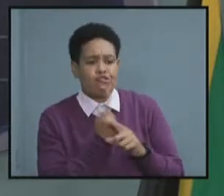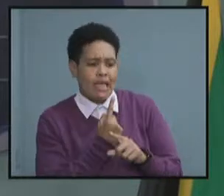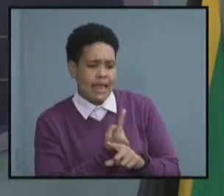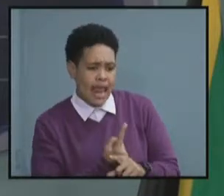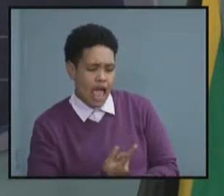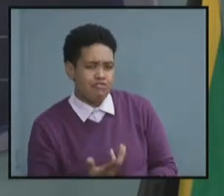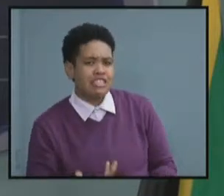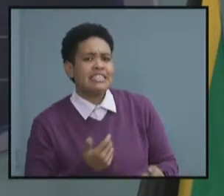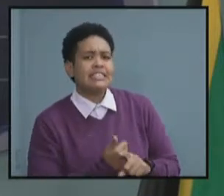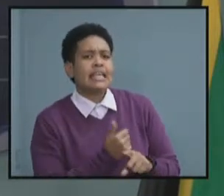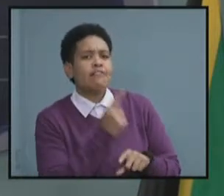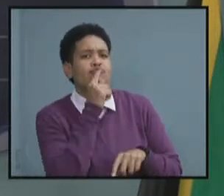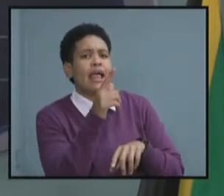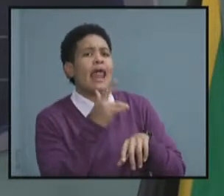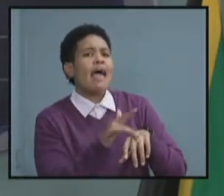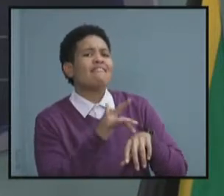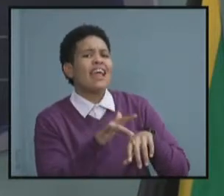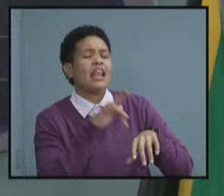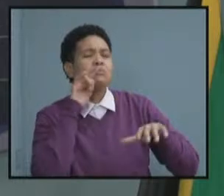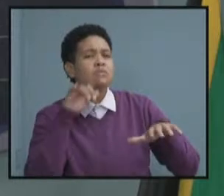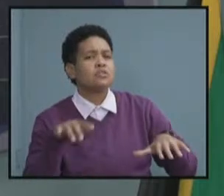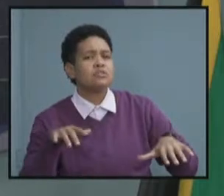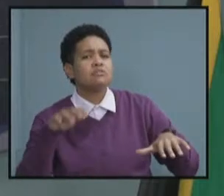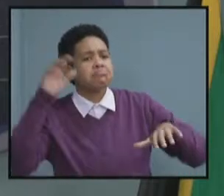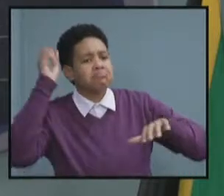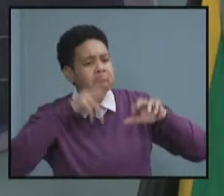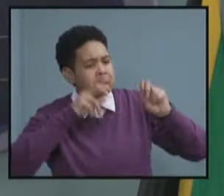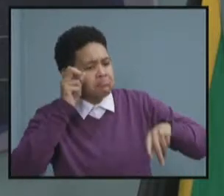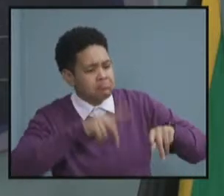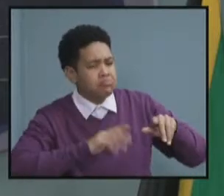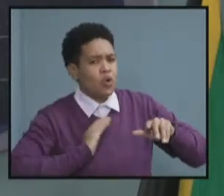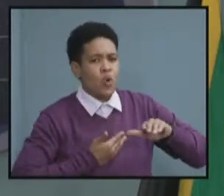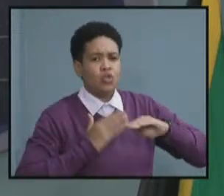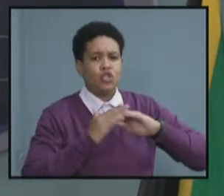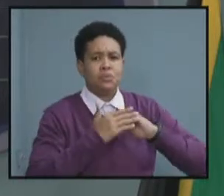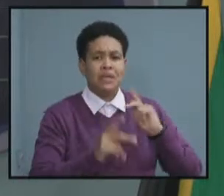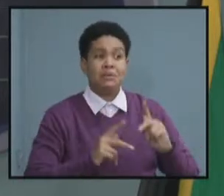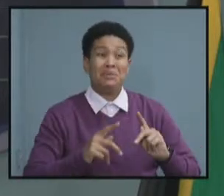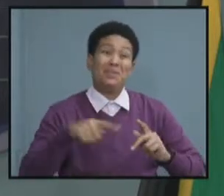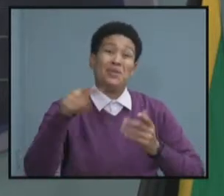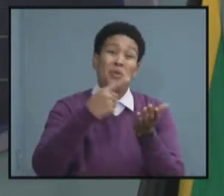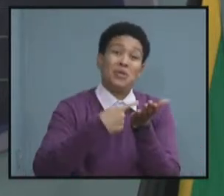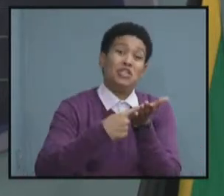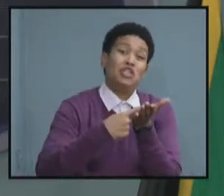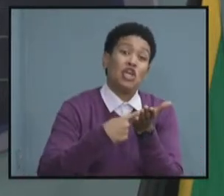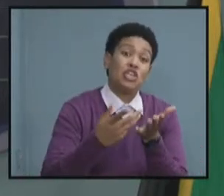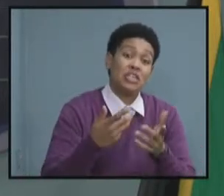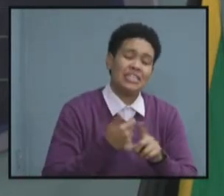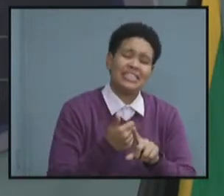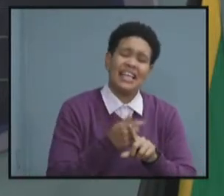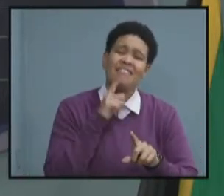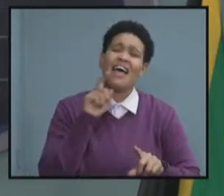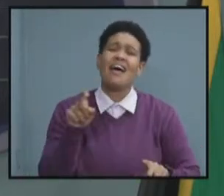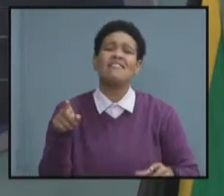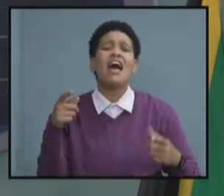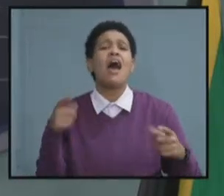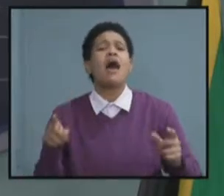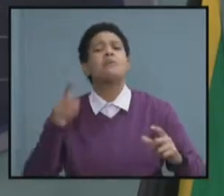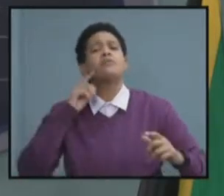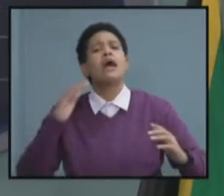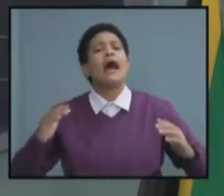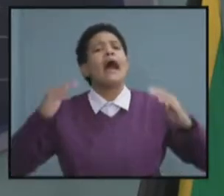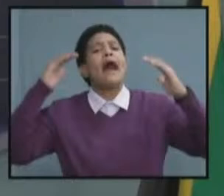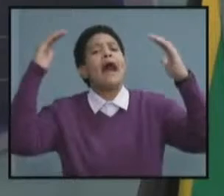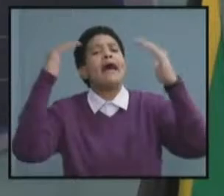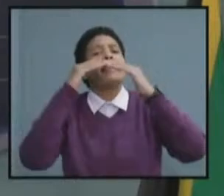regularity are available to repatriate our Jamaicans. And those discussions have to happen at the highest